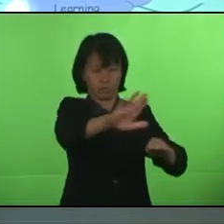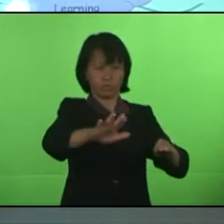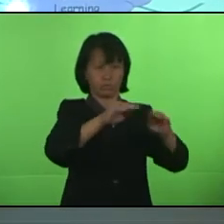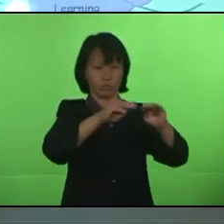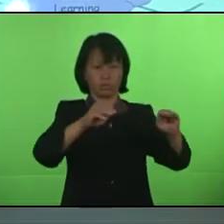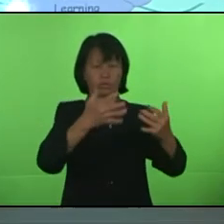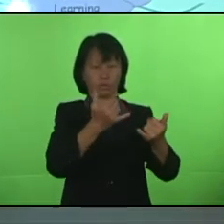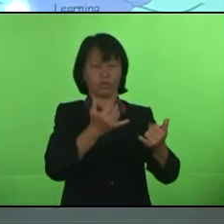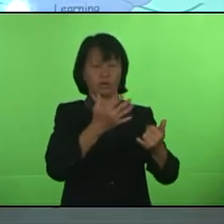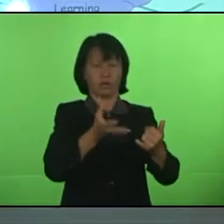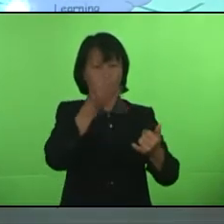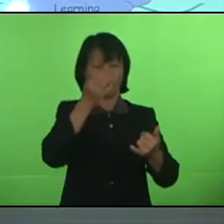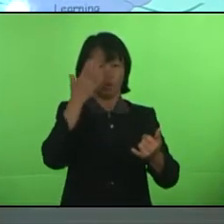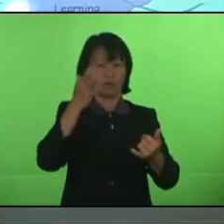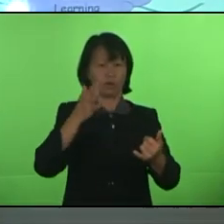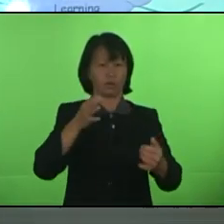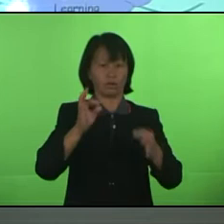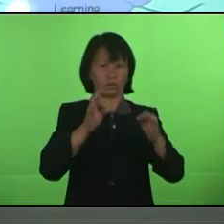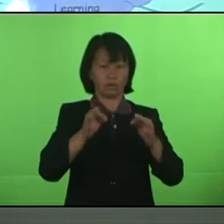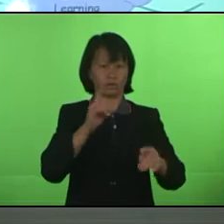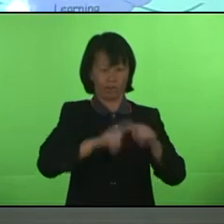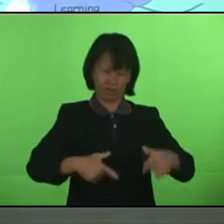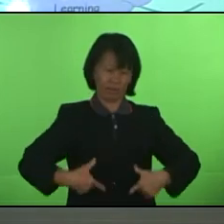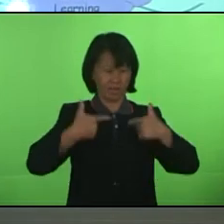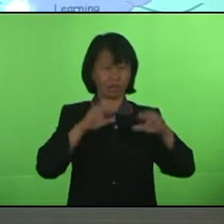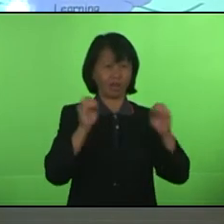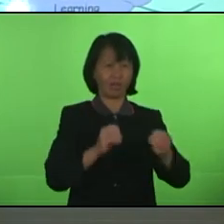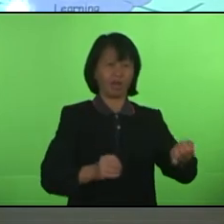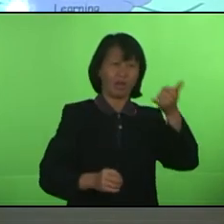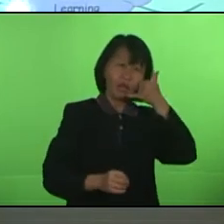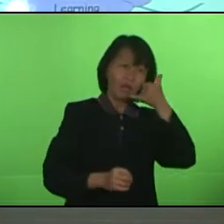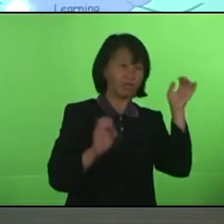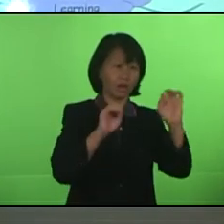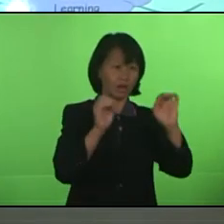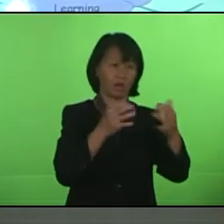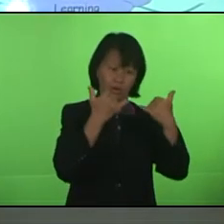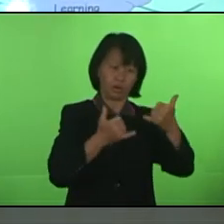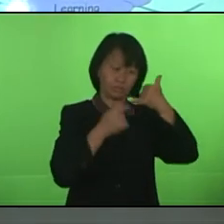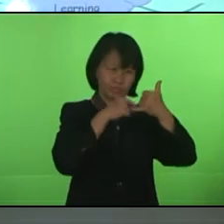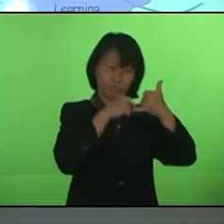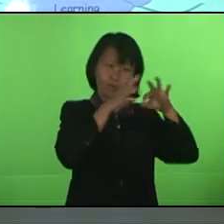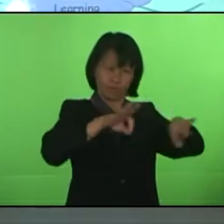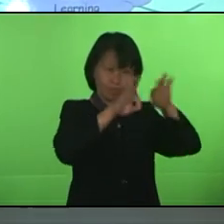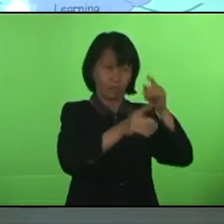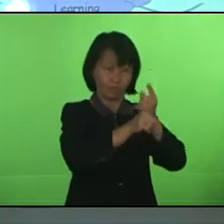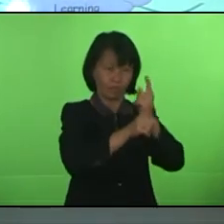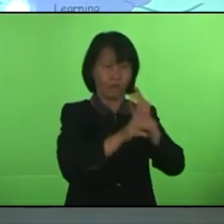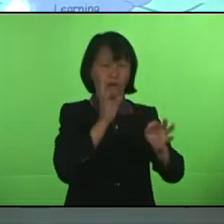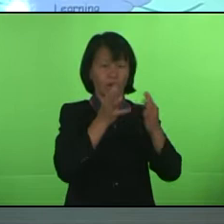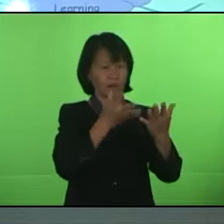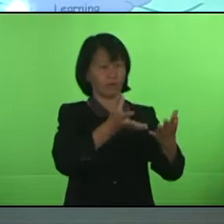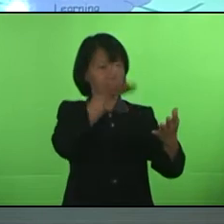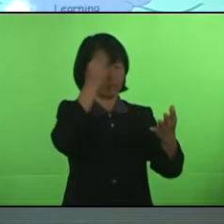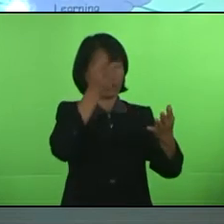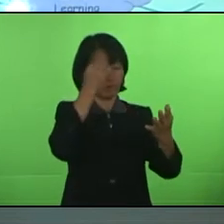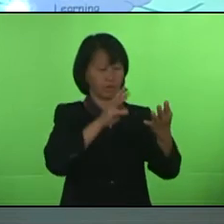included, we can't survive without the handphone. The mobile phone is so important to us. If we lose our mobile, we feel